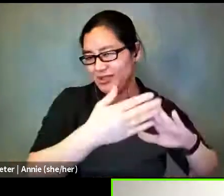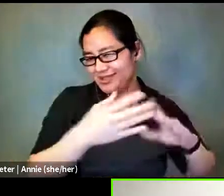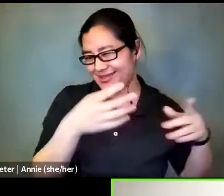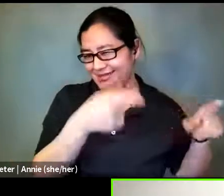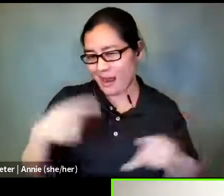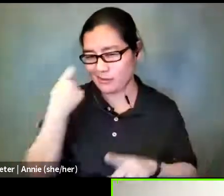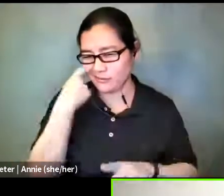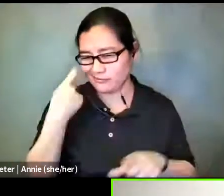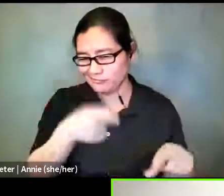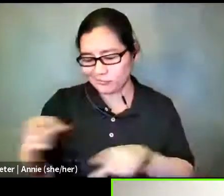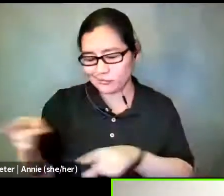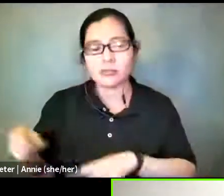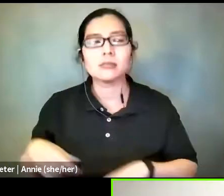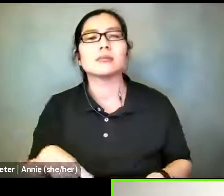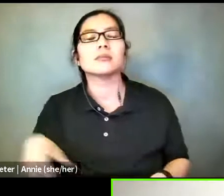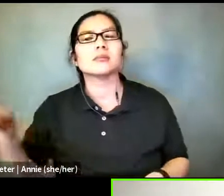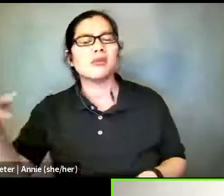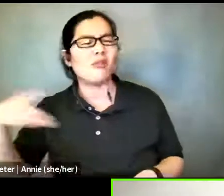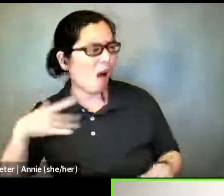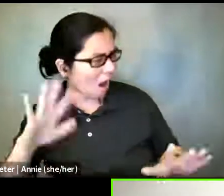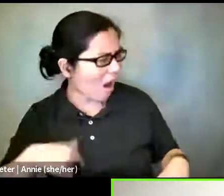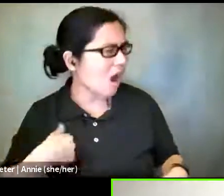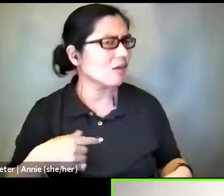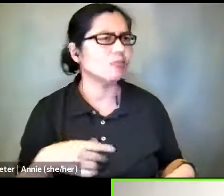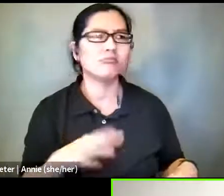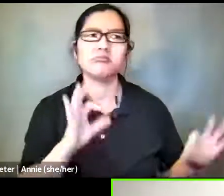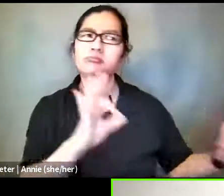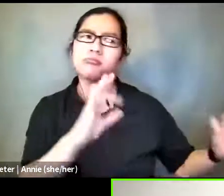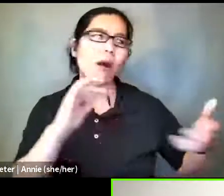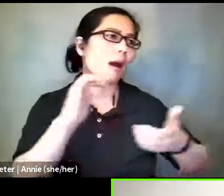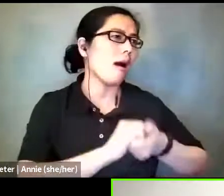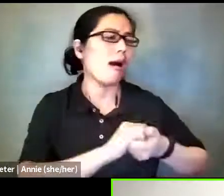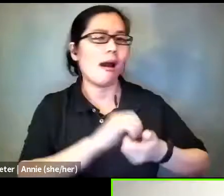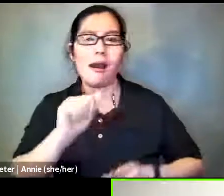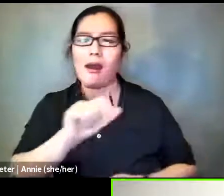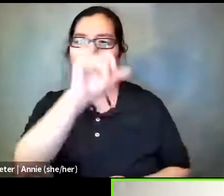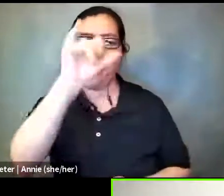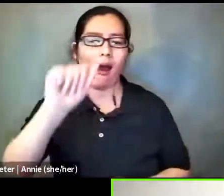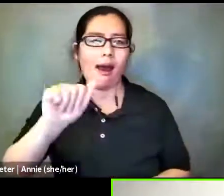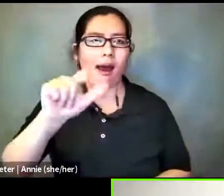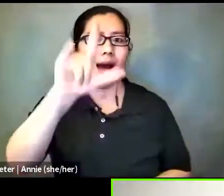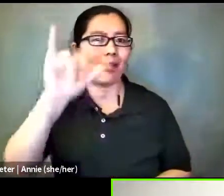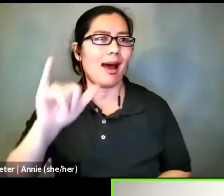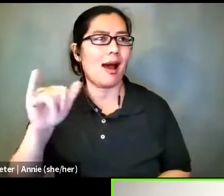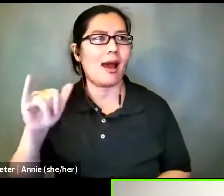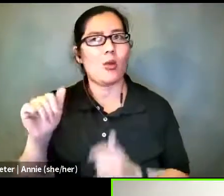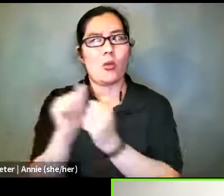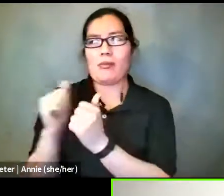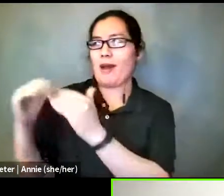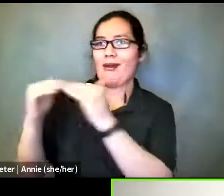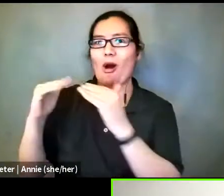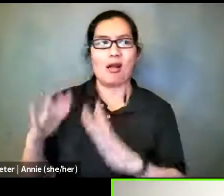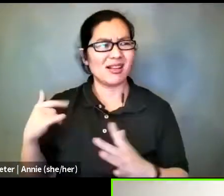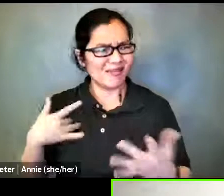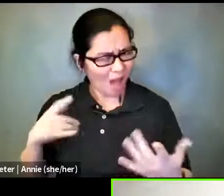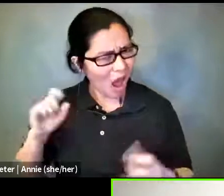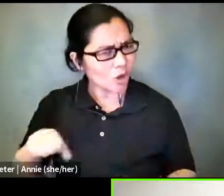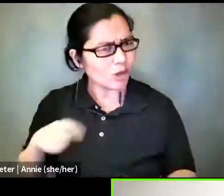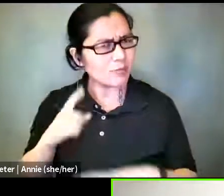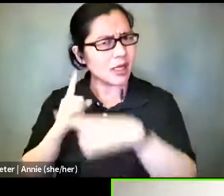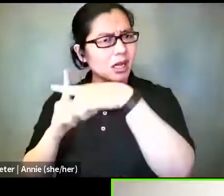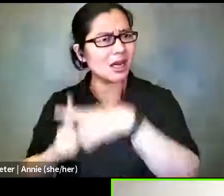able to articulate and be an ally to colleagues, and that she was struggling with it.